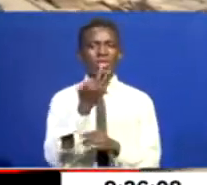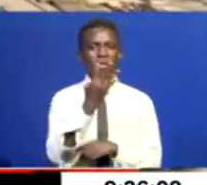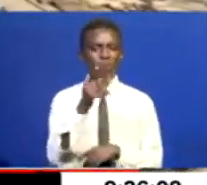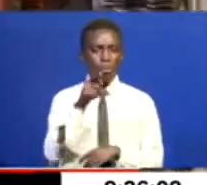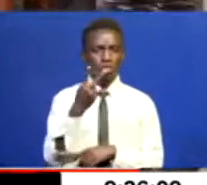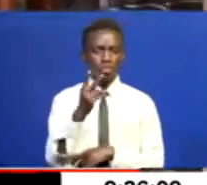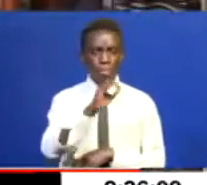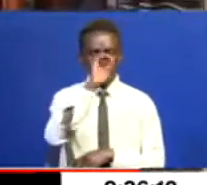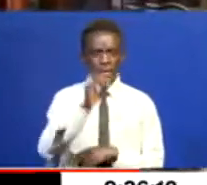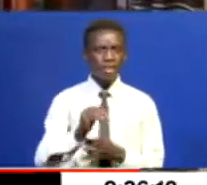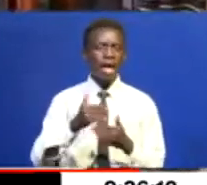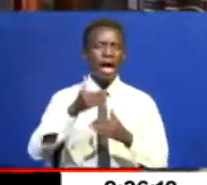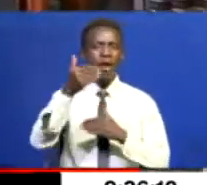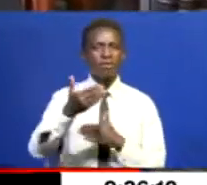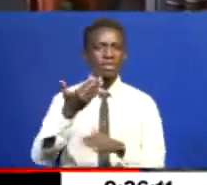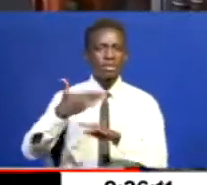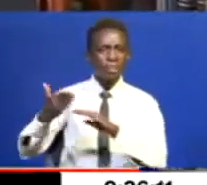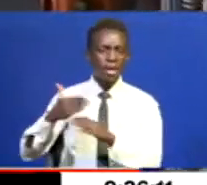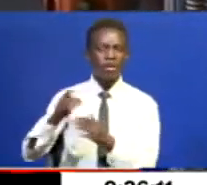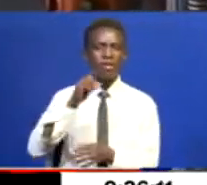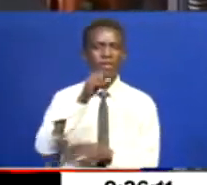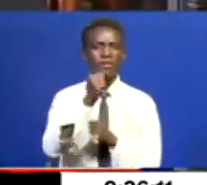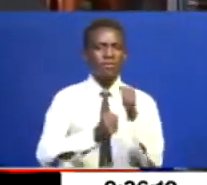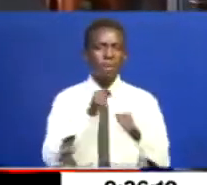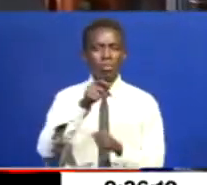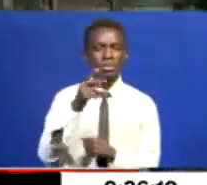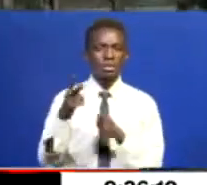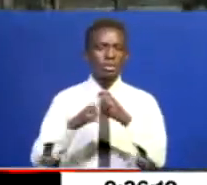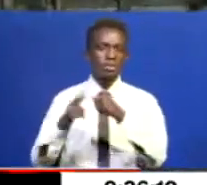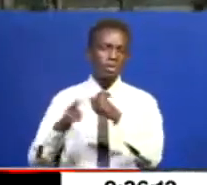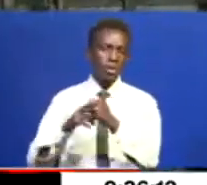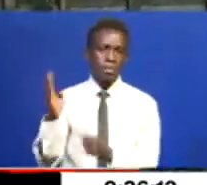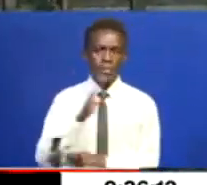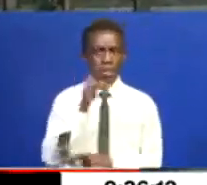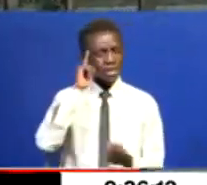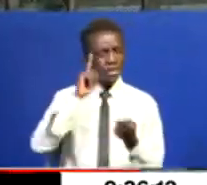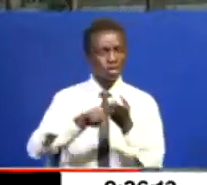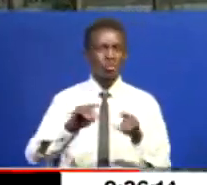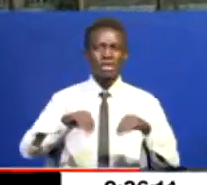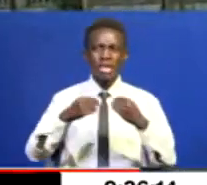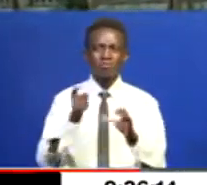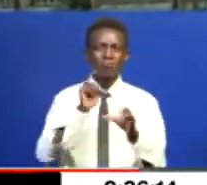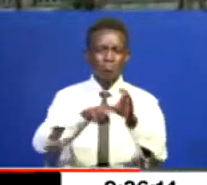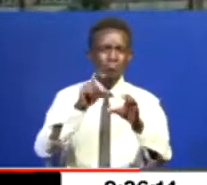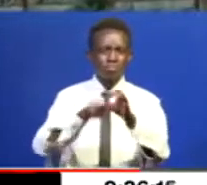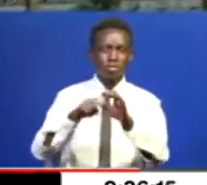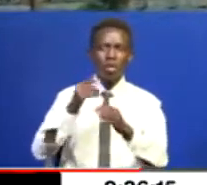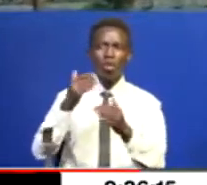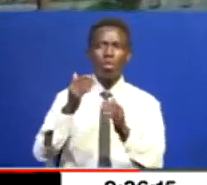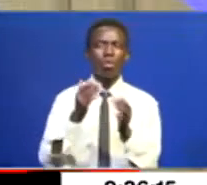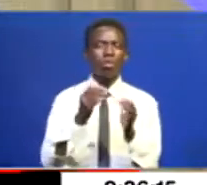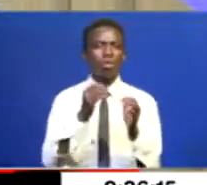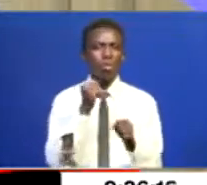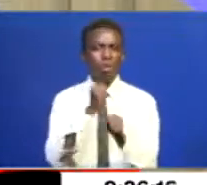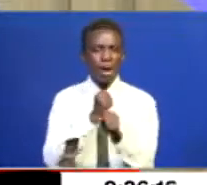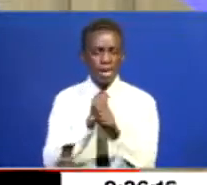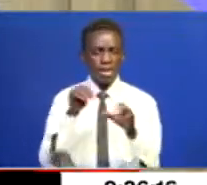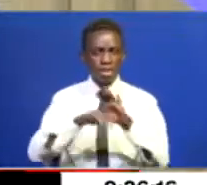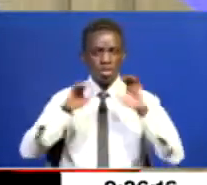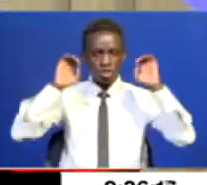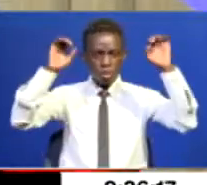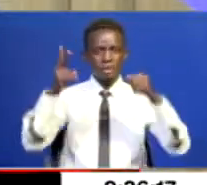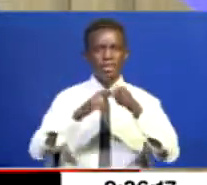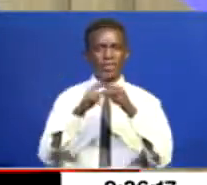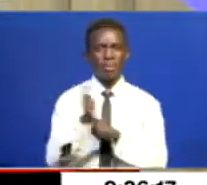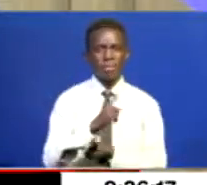spending 55.77 billion shillings in rolling out operations in Ethiopia 7 months ago. And